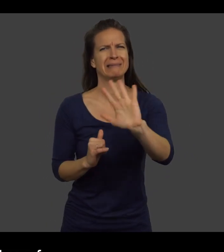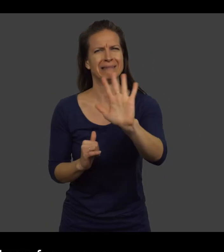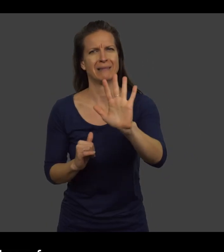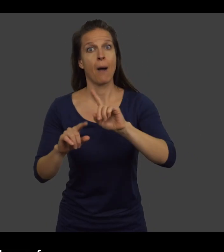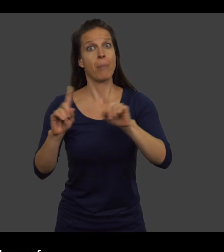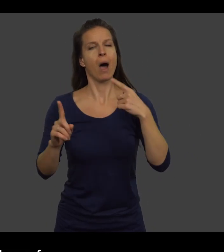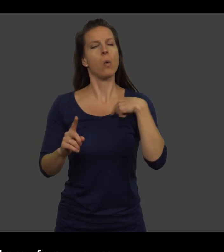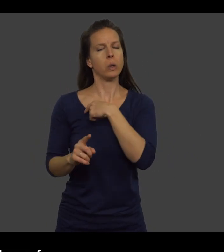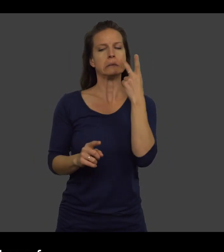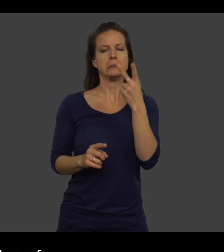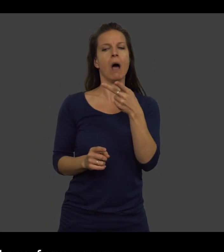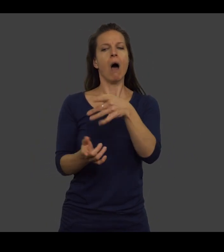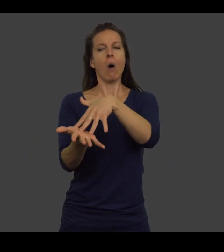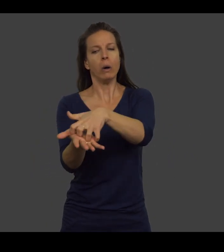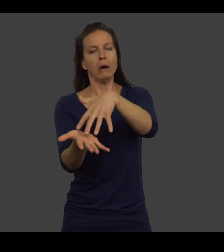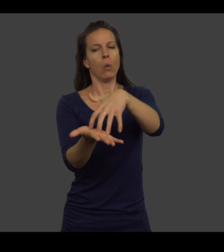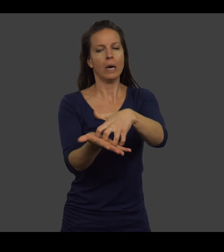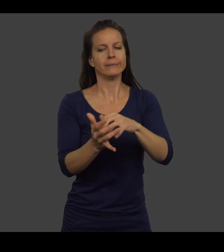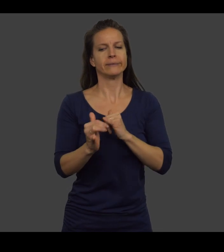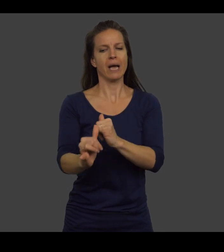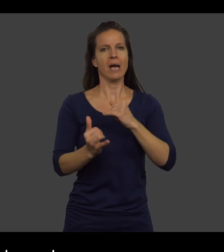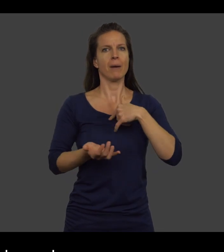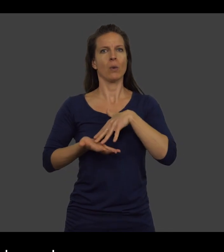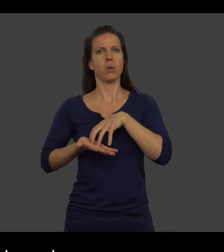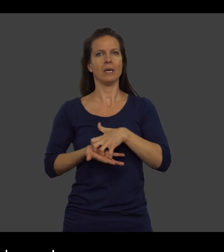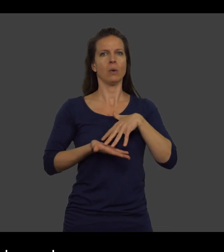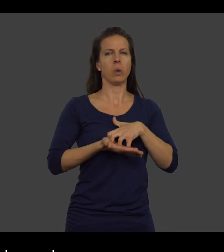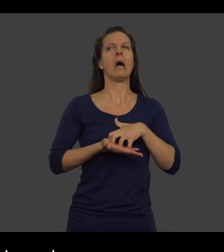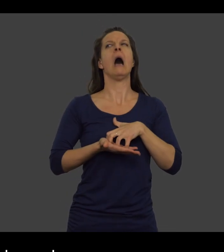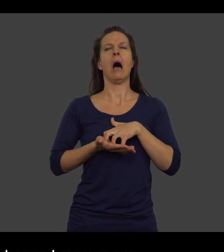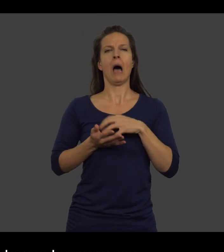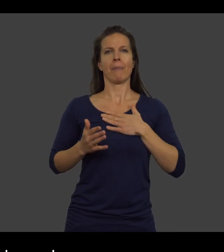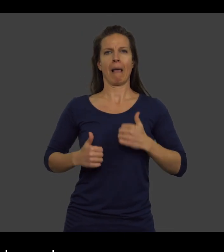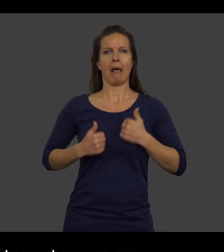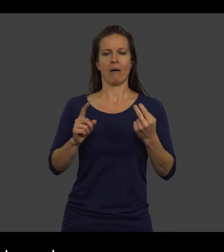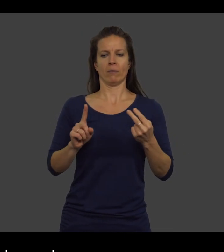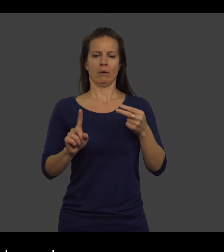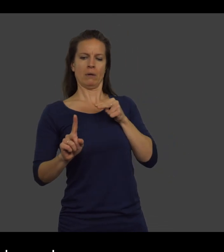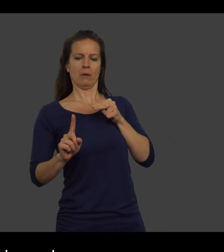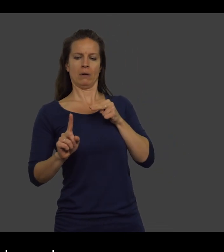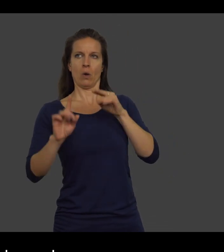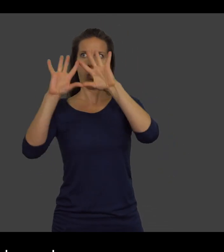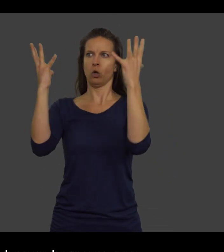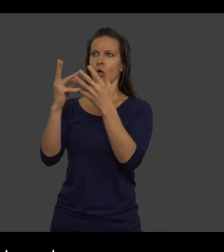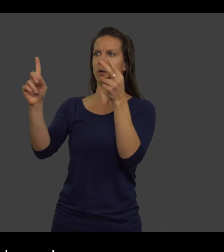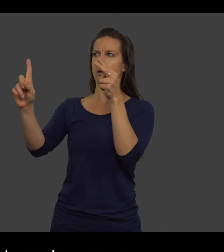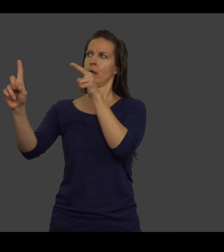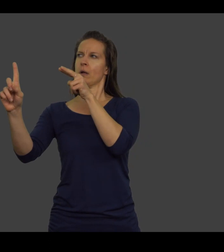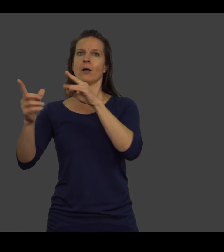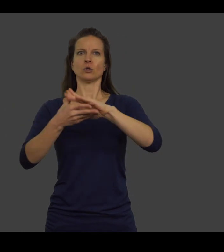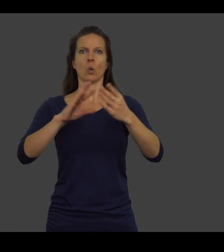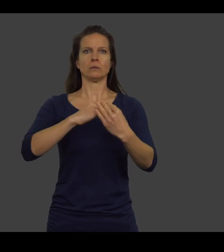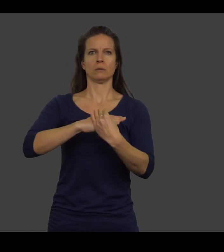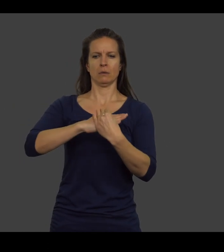our lives and failures from a new perspective. And without even realizing it, these stories will start to mess with you and change how you see the world and